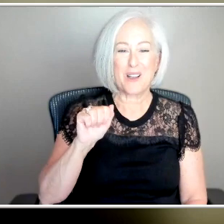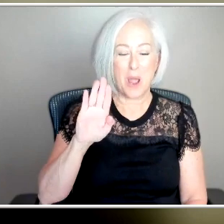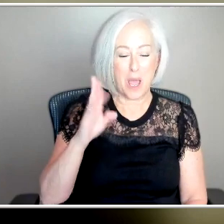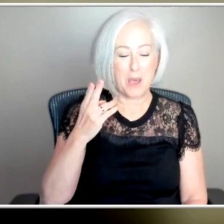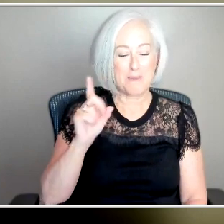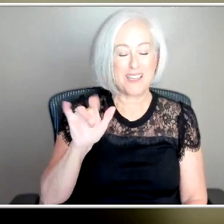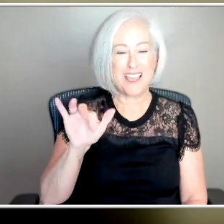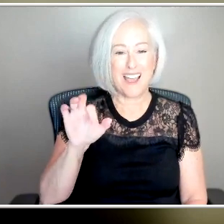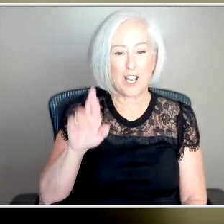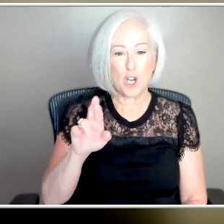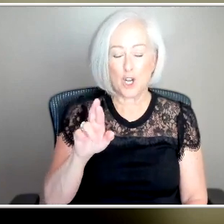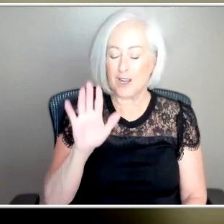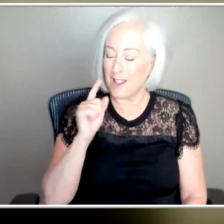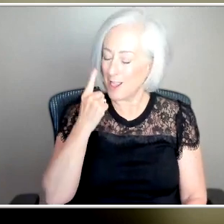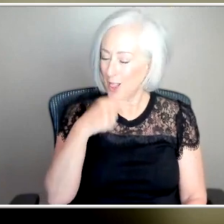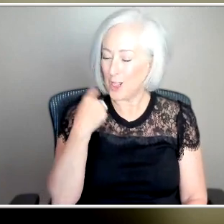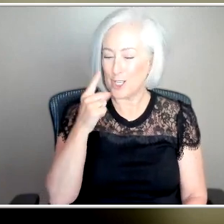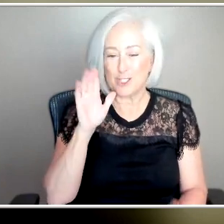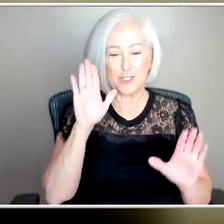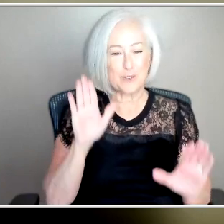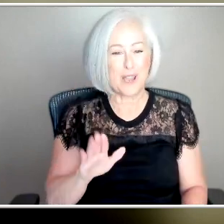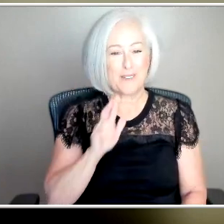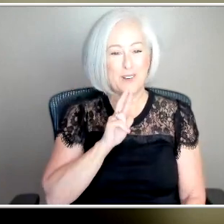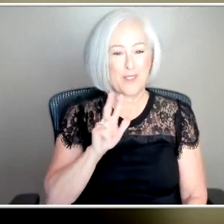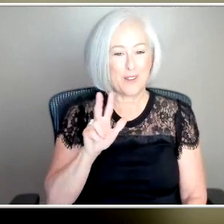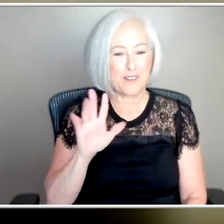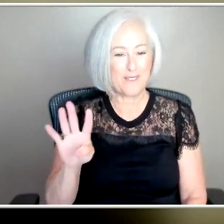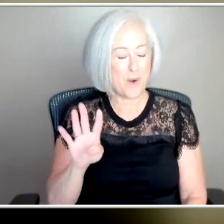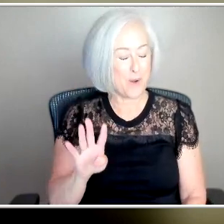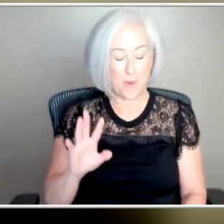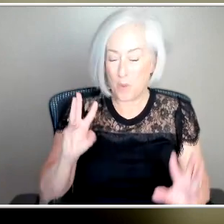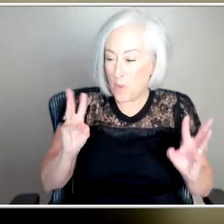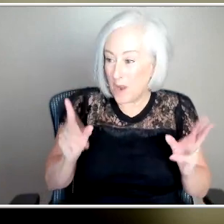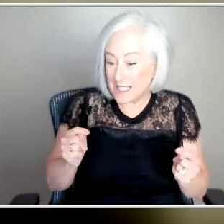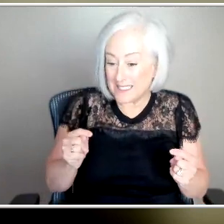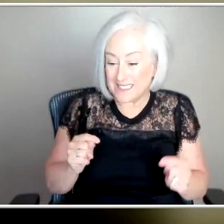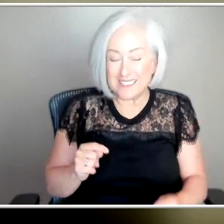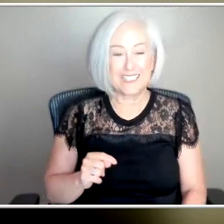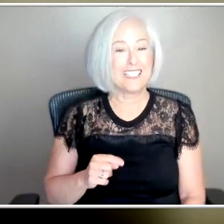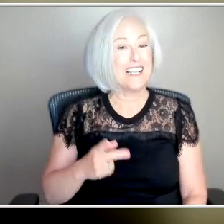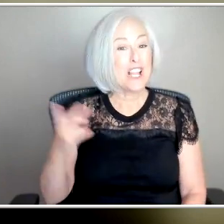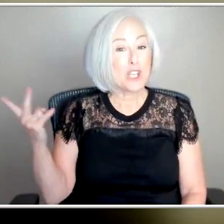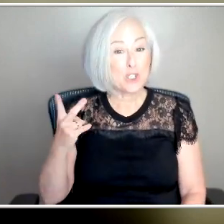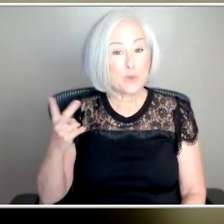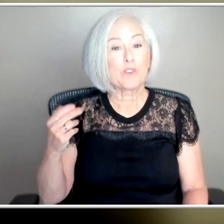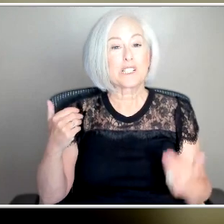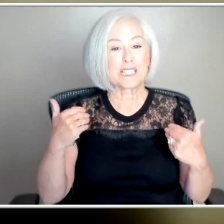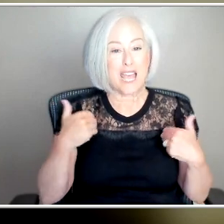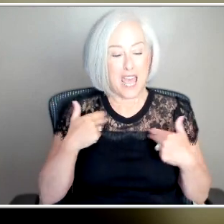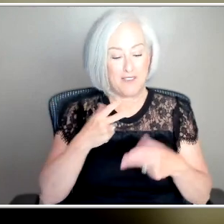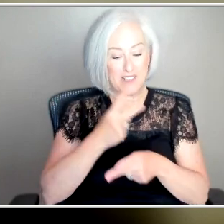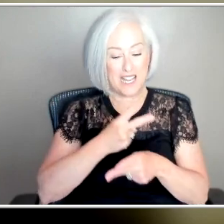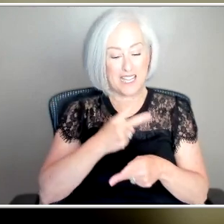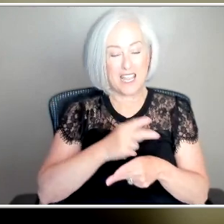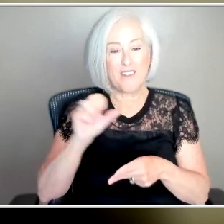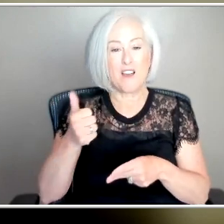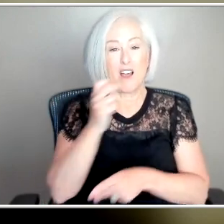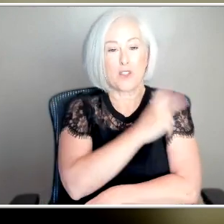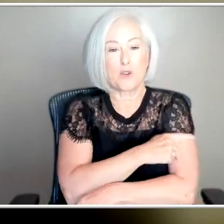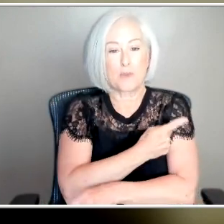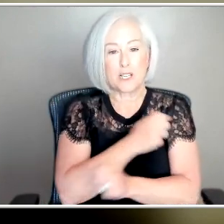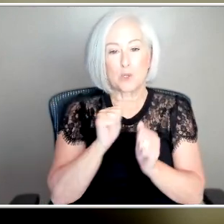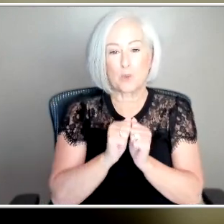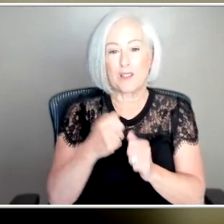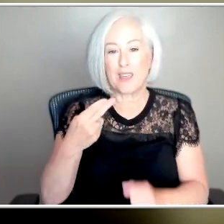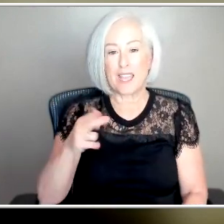Right. Speaking of the topic today, too, him and I have actually taken care of other patients with HLH as well. So just as he